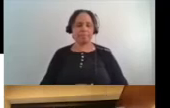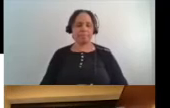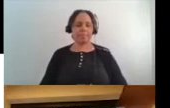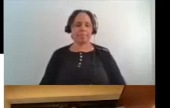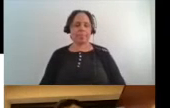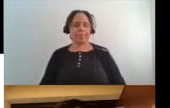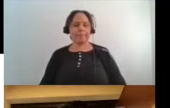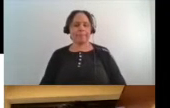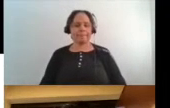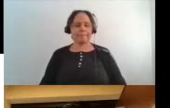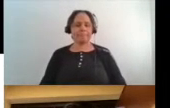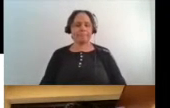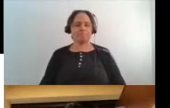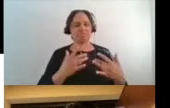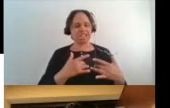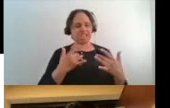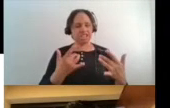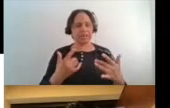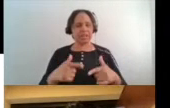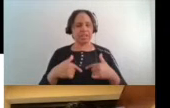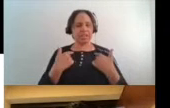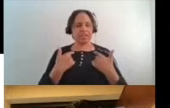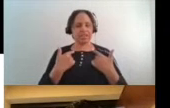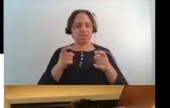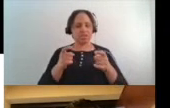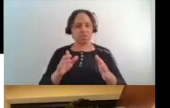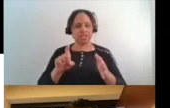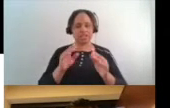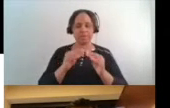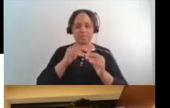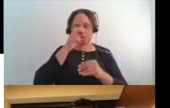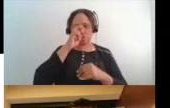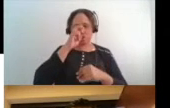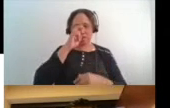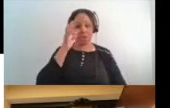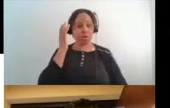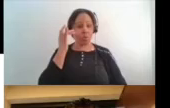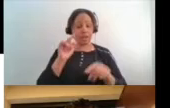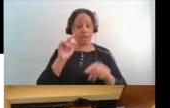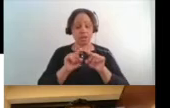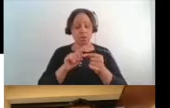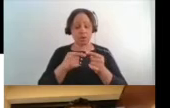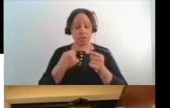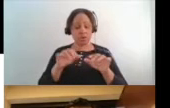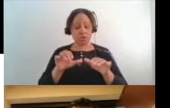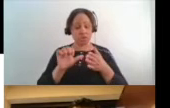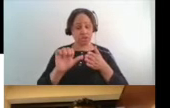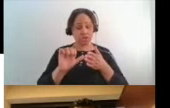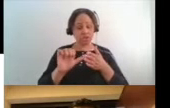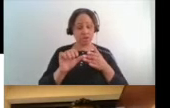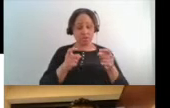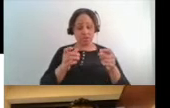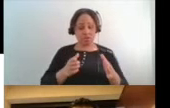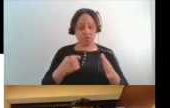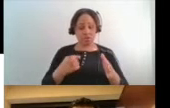living liver donors we have to be a little bit more strict, because also when we're doing the surgery for the donor, we're splitting their liver